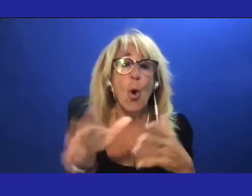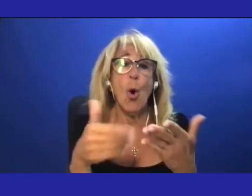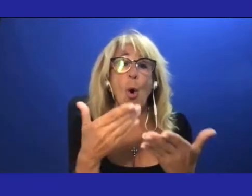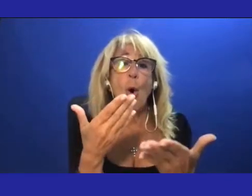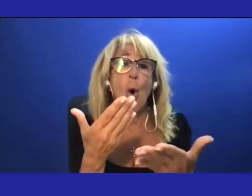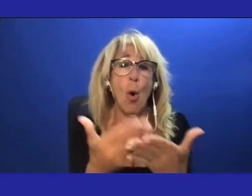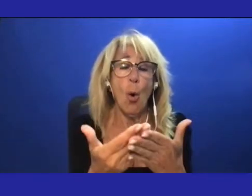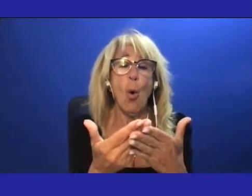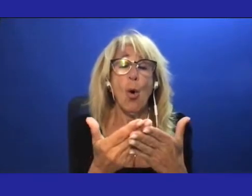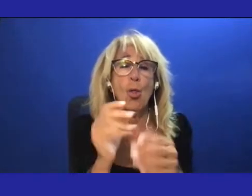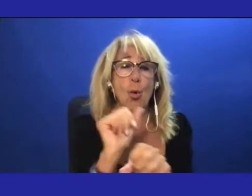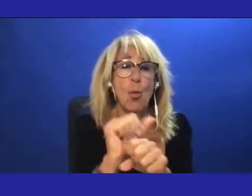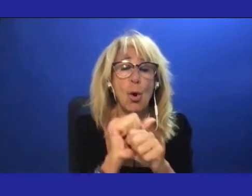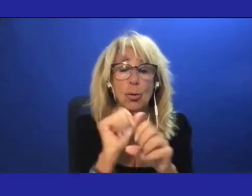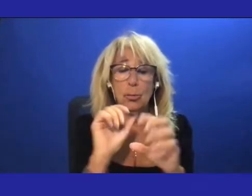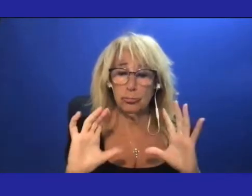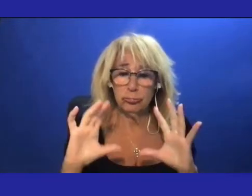endeavor.